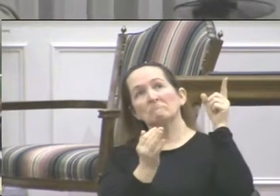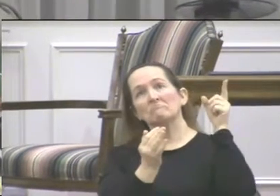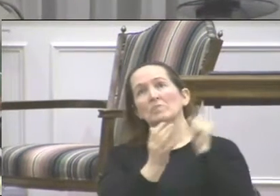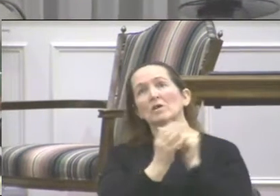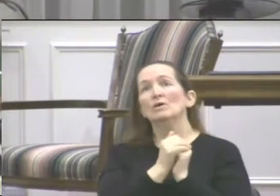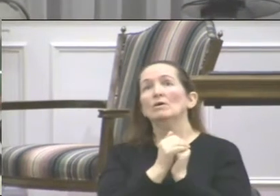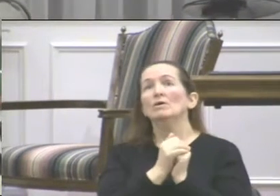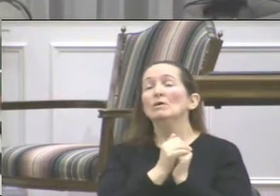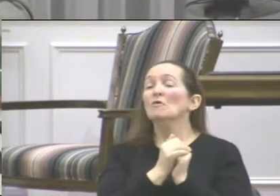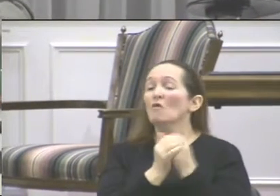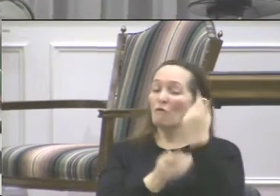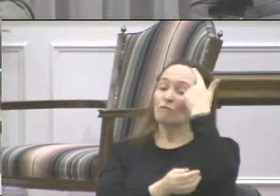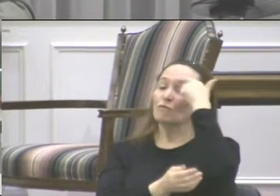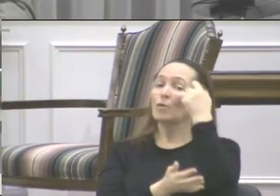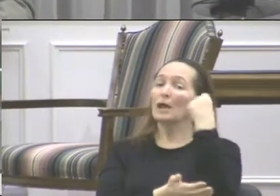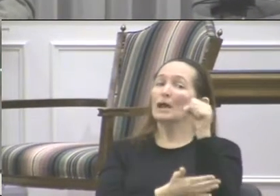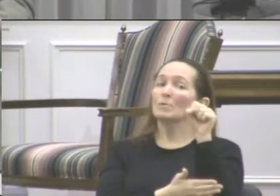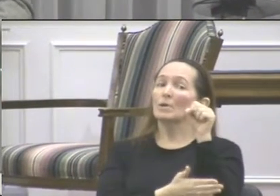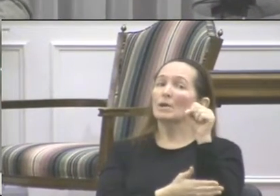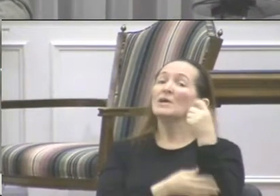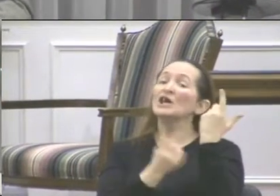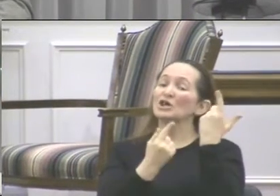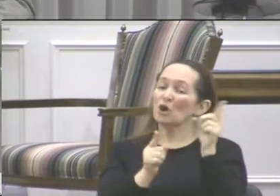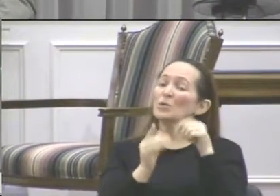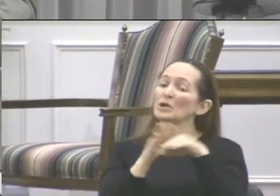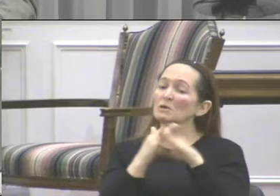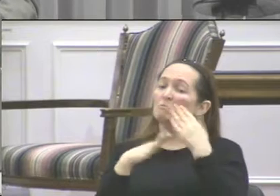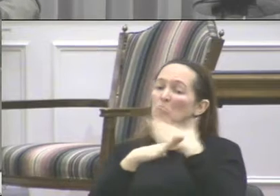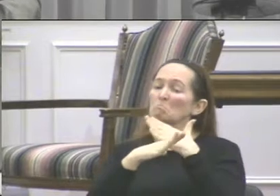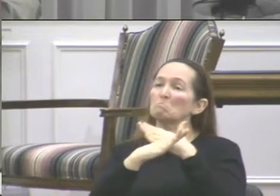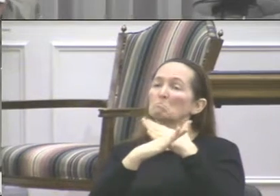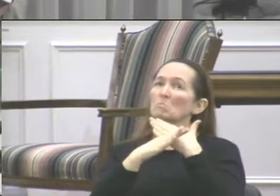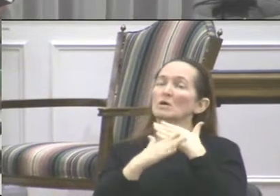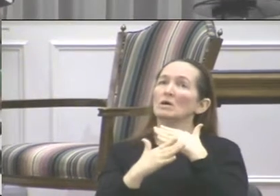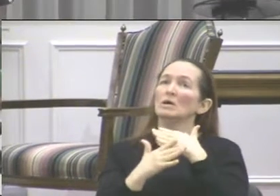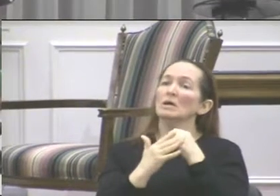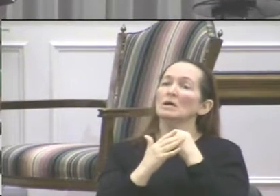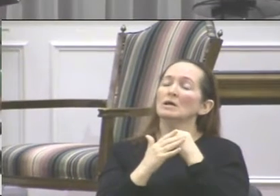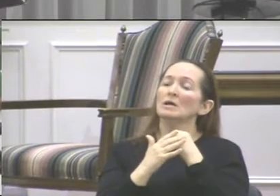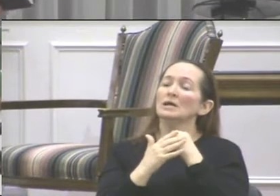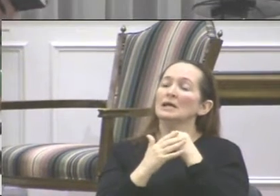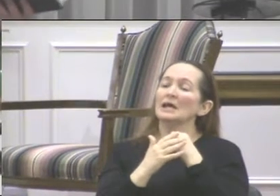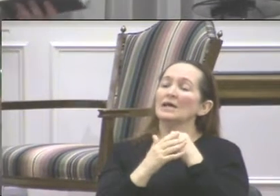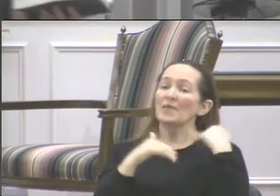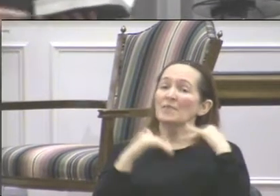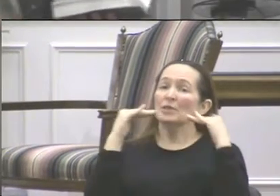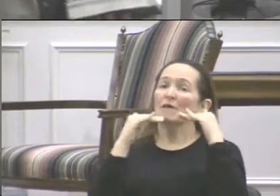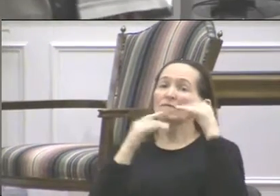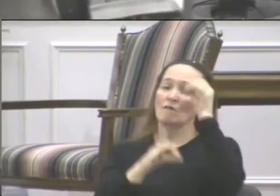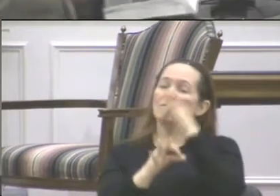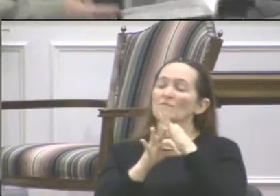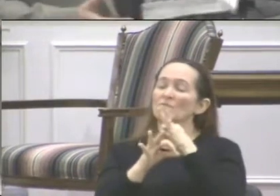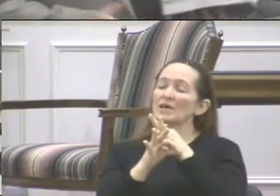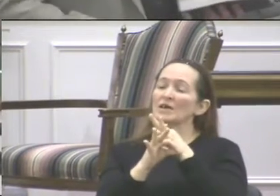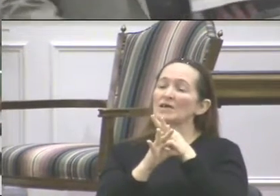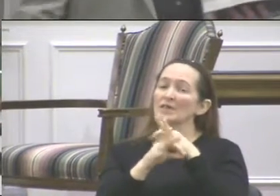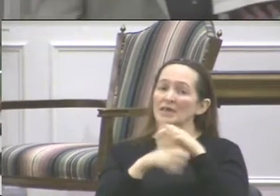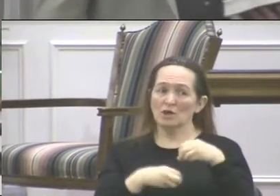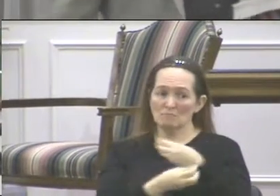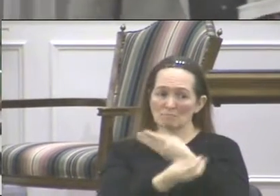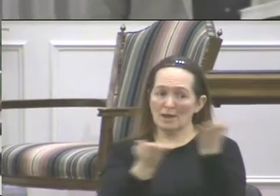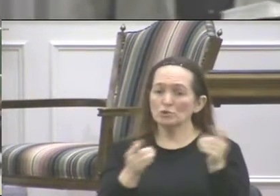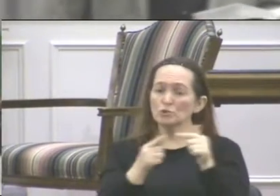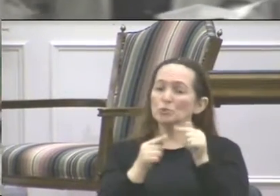For Abraham, he had already gotten in the way enough that the level of faith that he could pass on to his son was going to be marred a